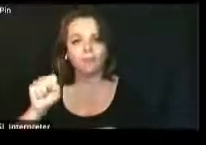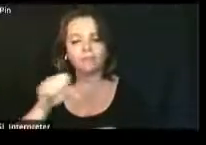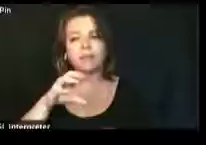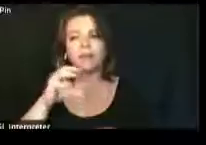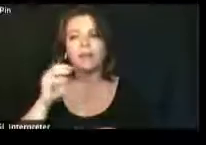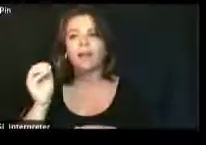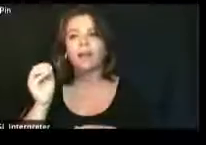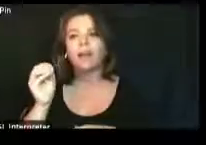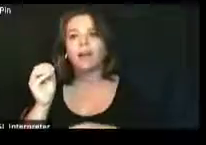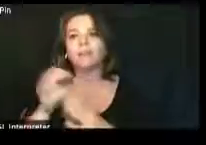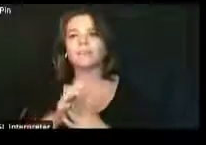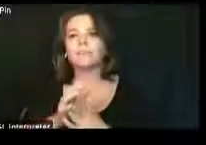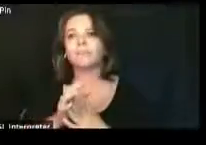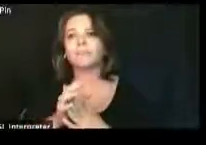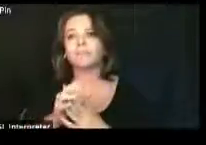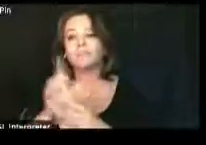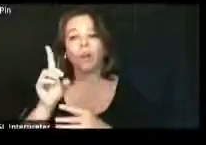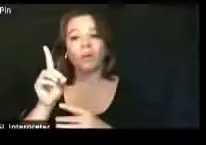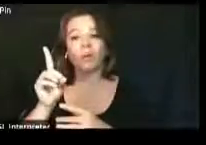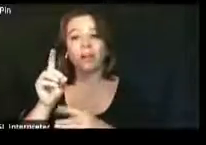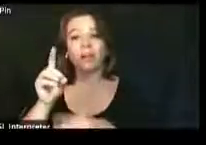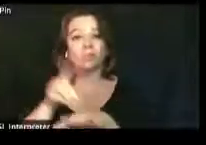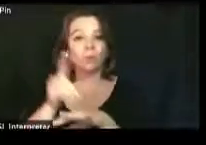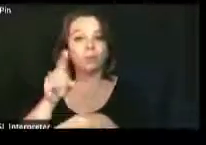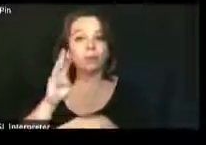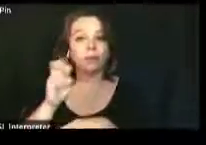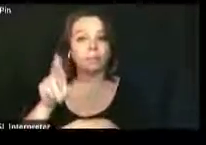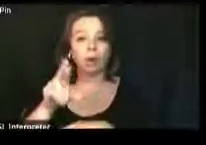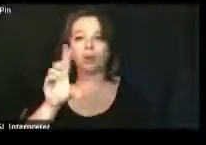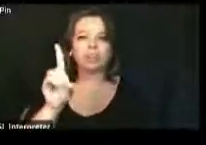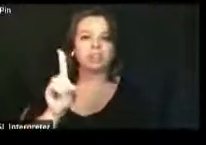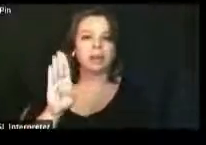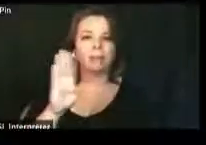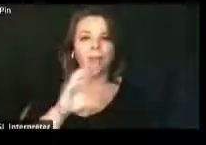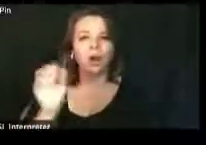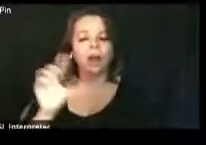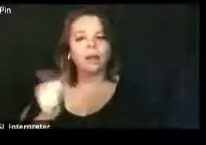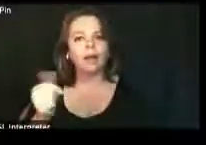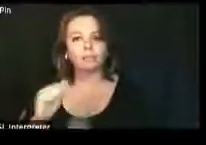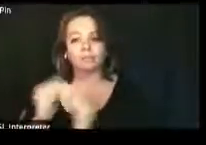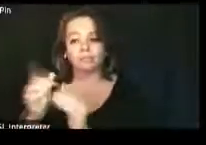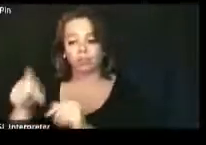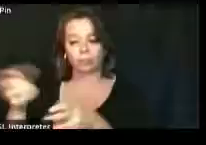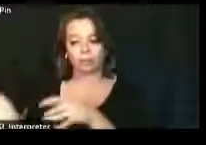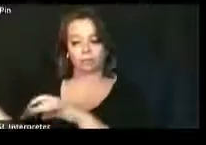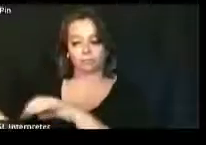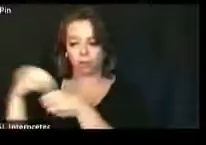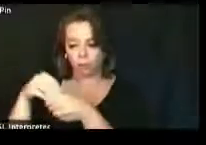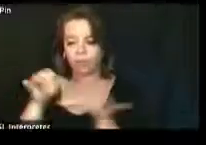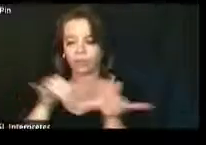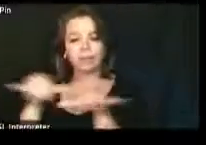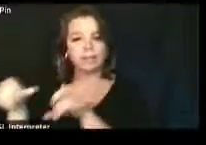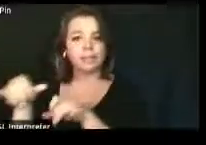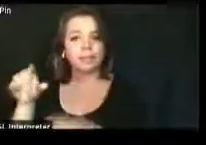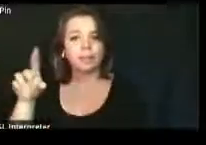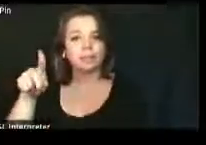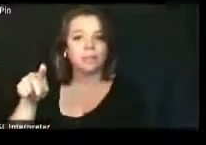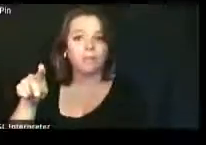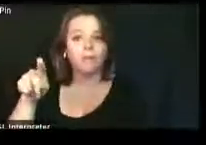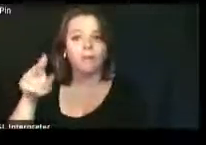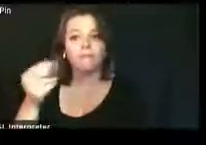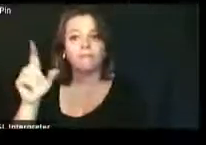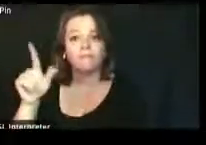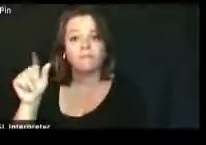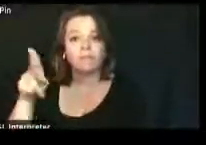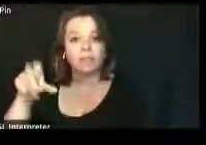Gabriel Valley cities should be in the same districts as Phillips Ranch and should include Cal Poly Pomona as well.